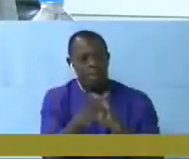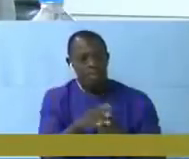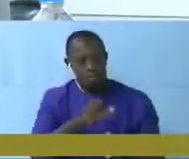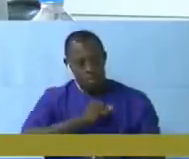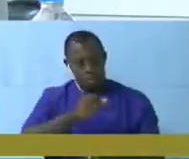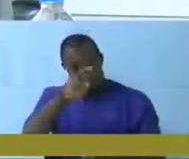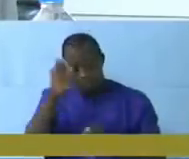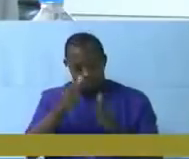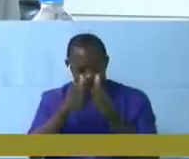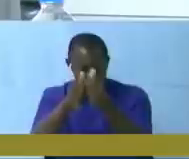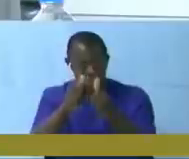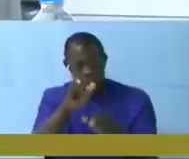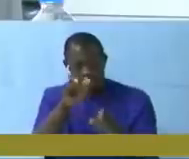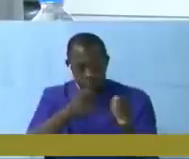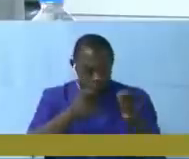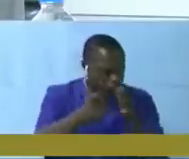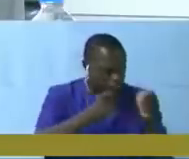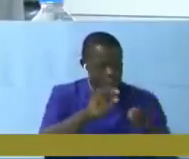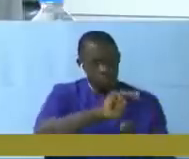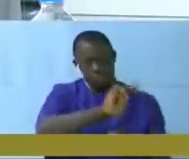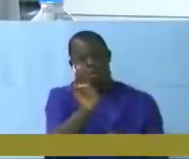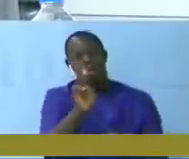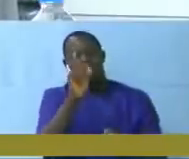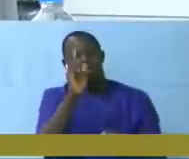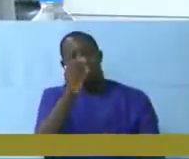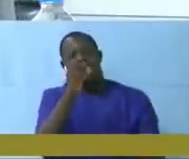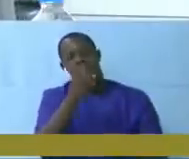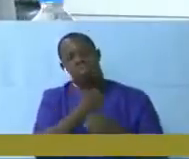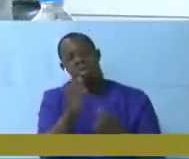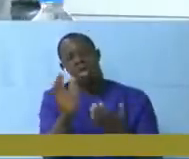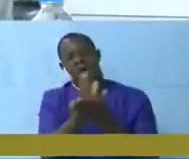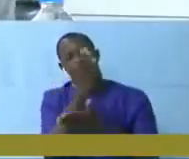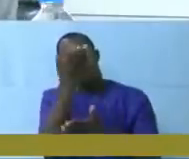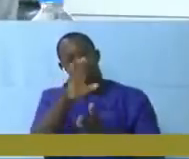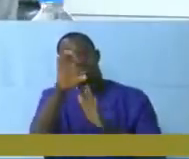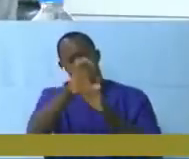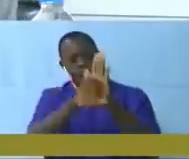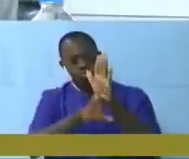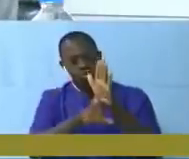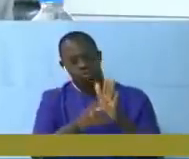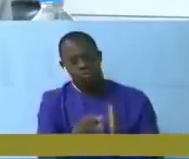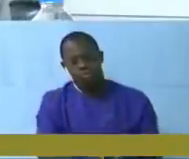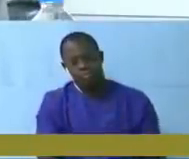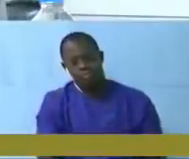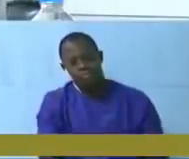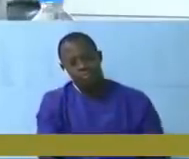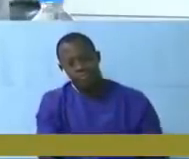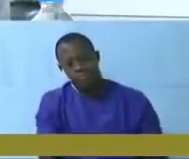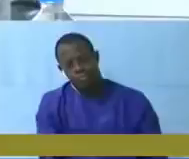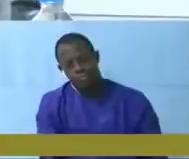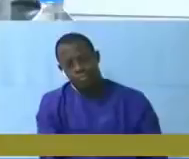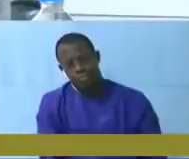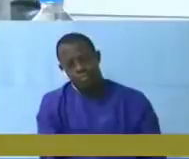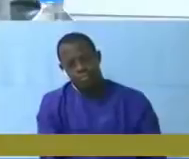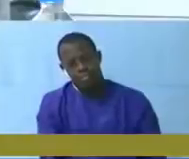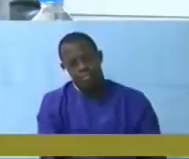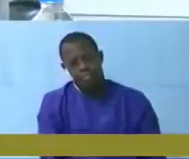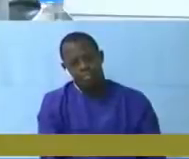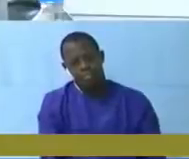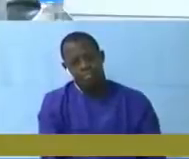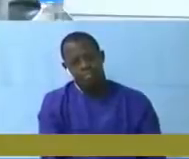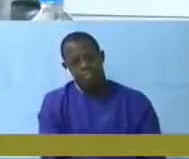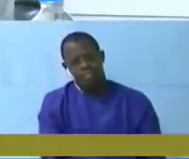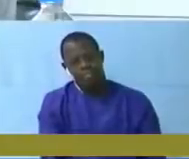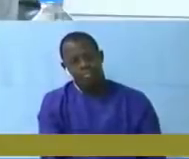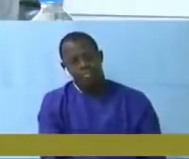mom lu ci bari nak tawat li nga xamne moy sagosi office DPP bi pour wané né tamen DPP bi da fay dox ak